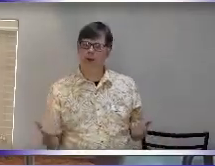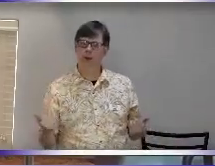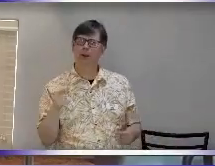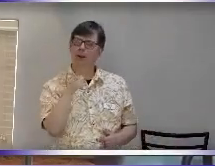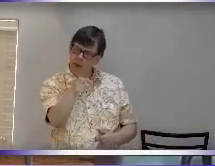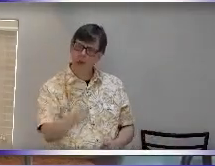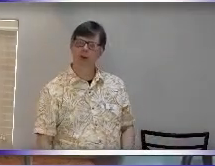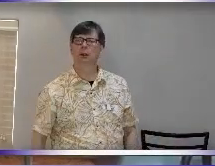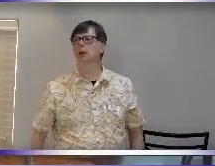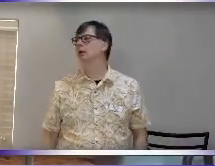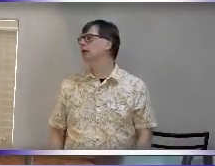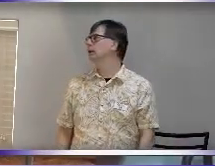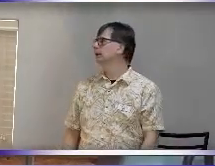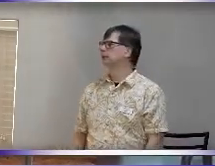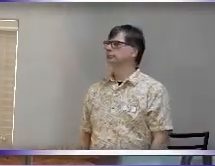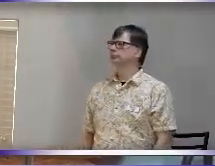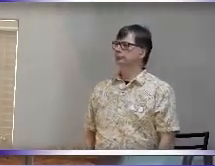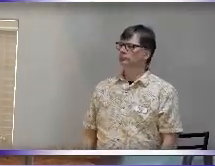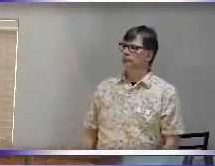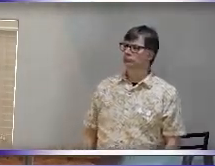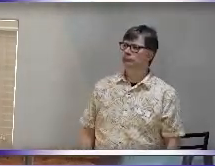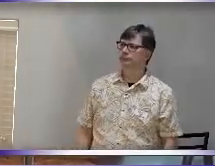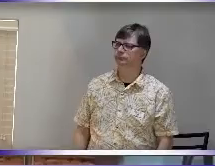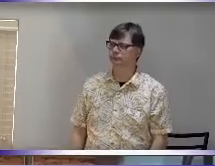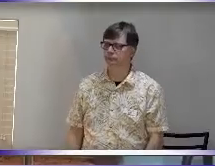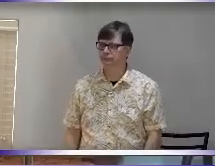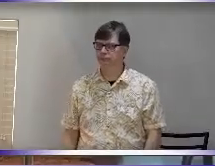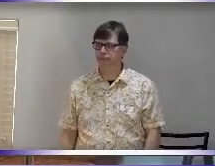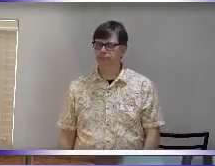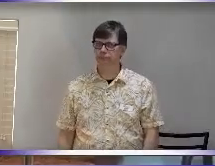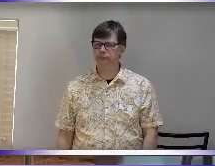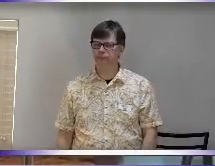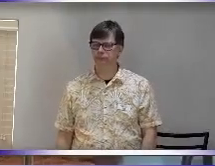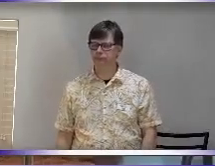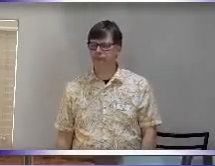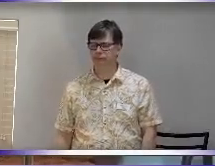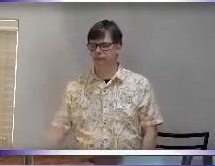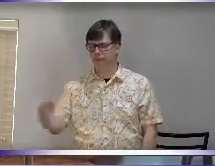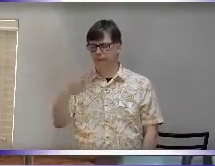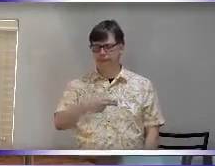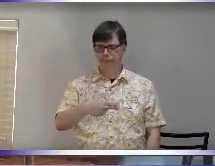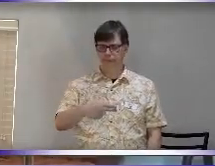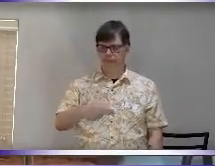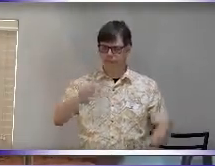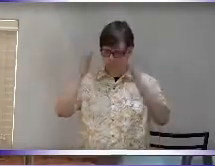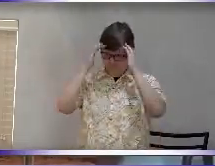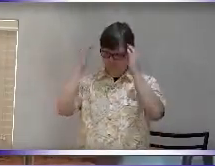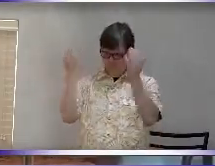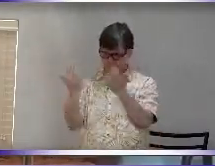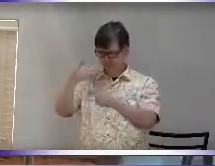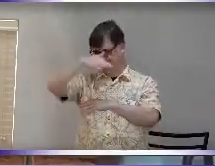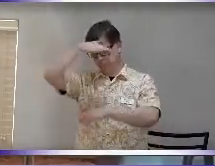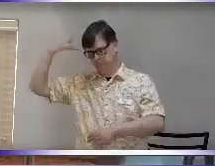So let's see if I can make sure that I'm on track here. From this perspective of